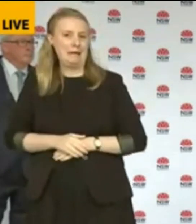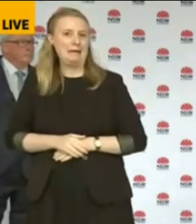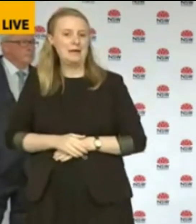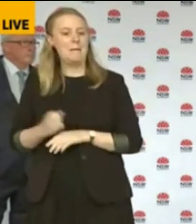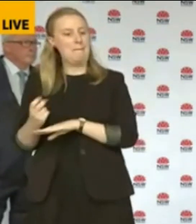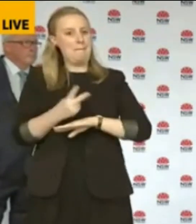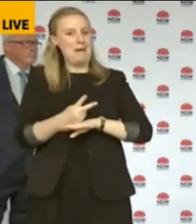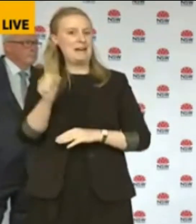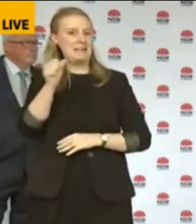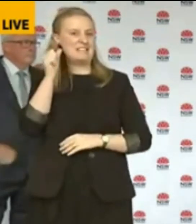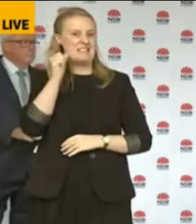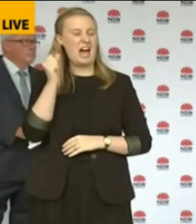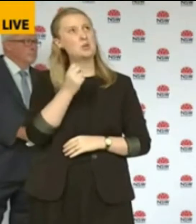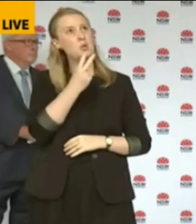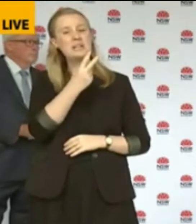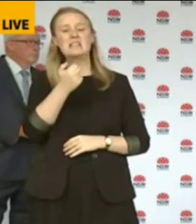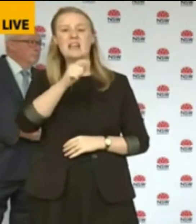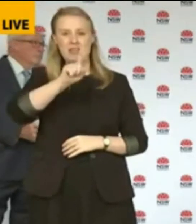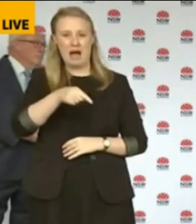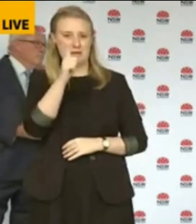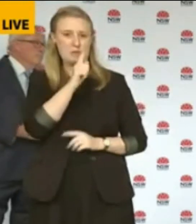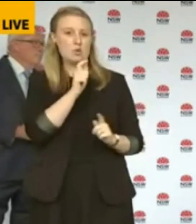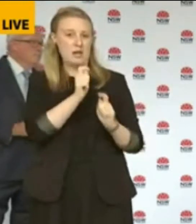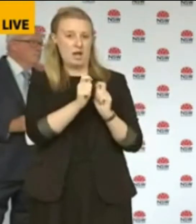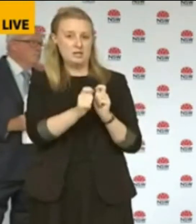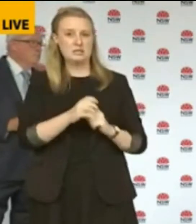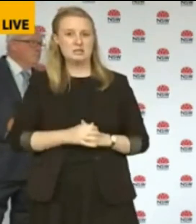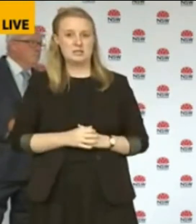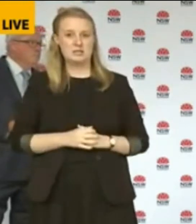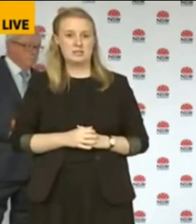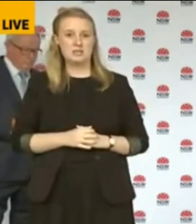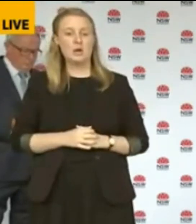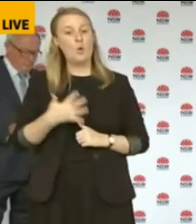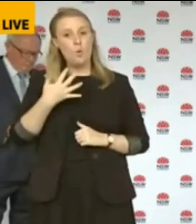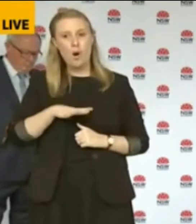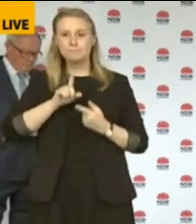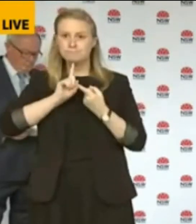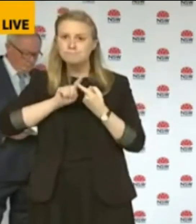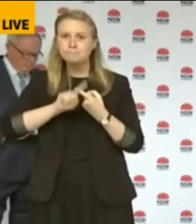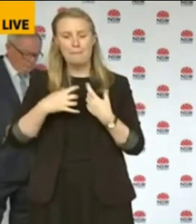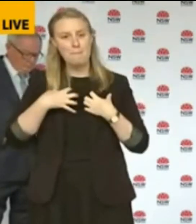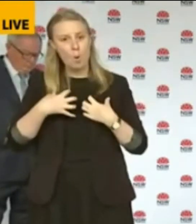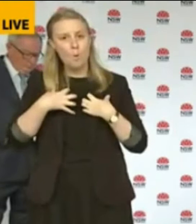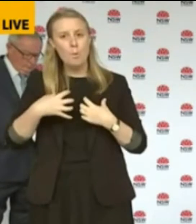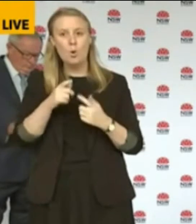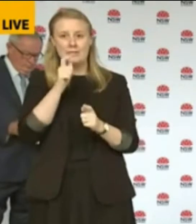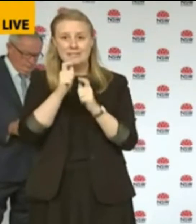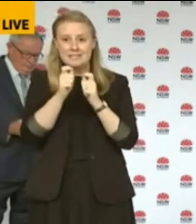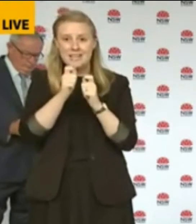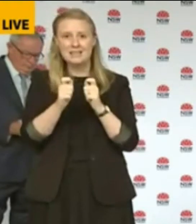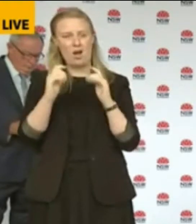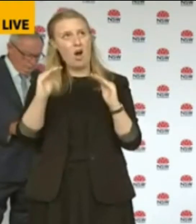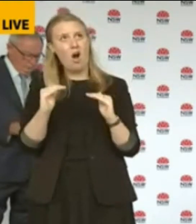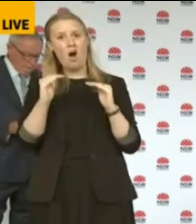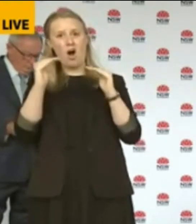around 26,000. It is critical that we see that sustained high testing rates. We do